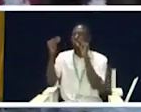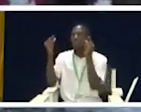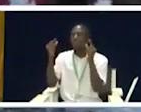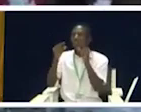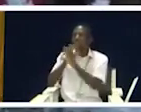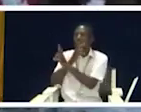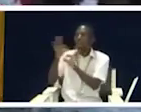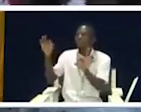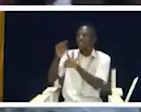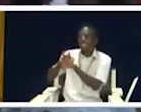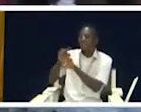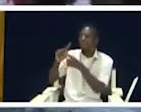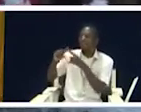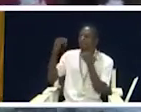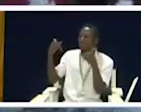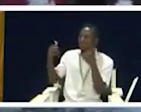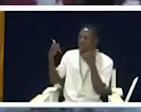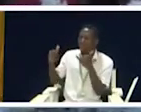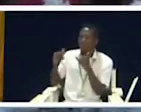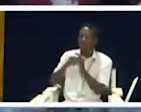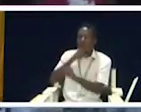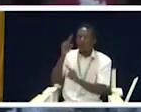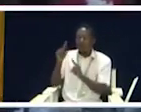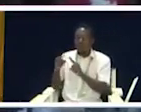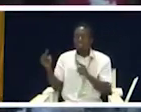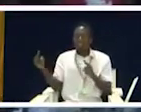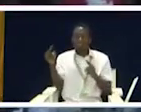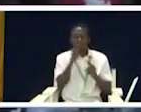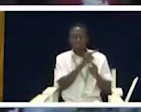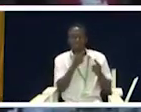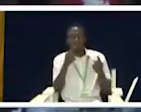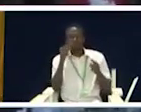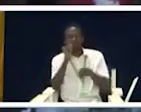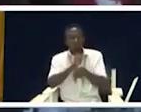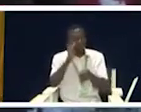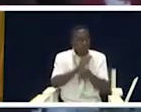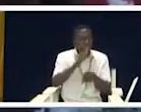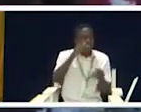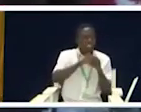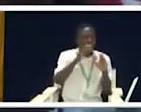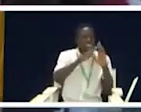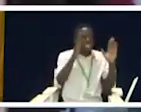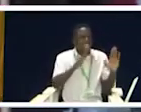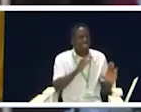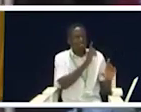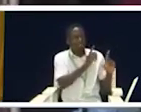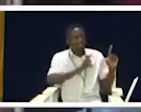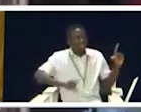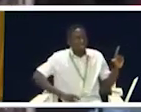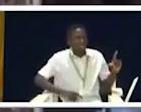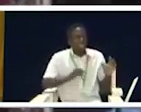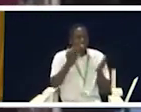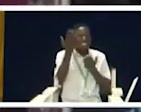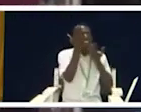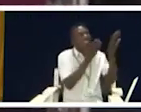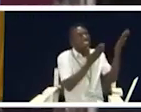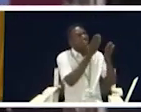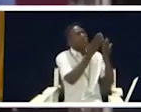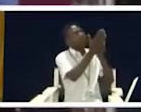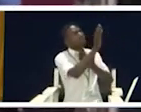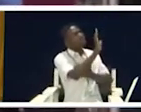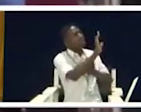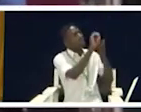play. But when you are engaged in the house of the Lord, serving the Lord, temptation